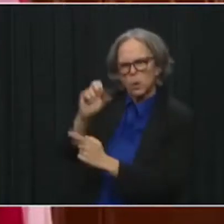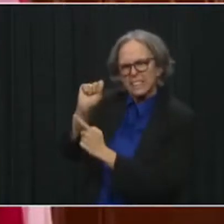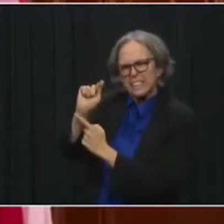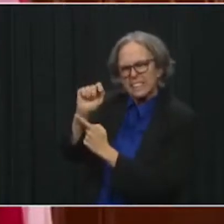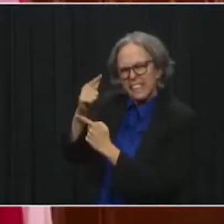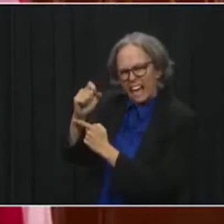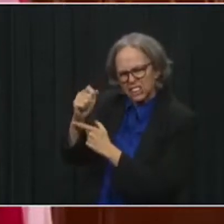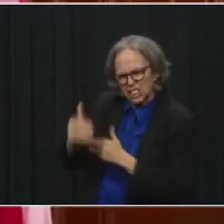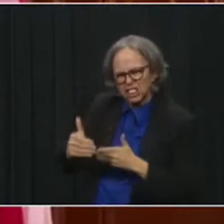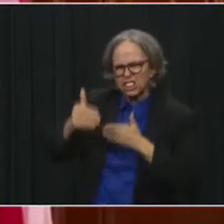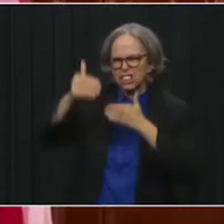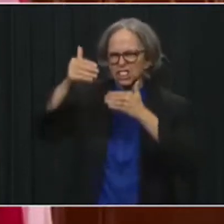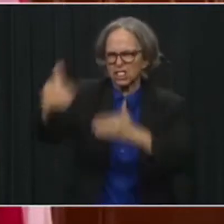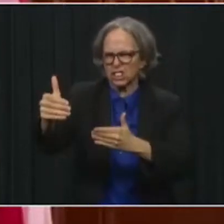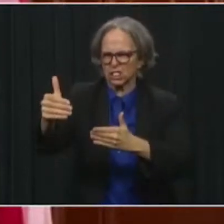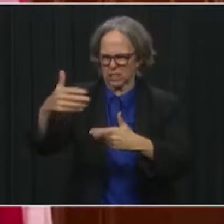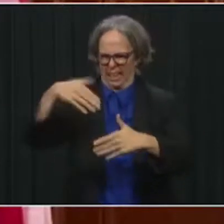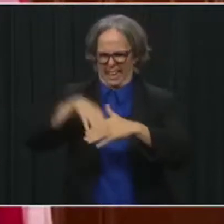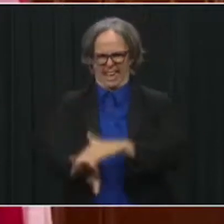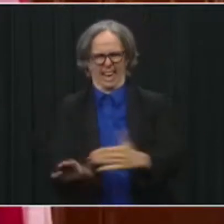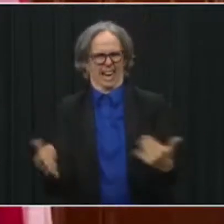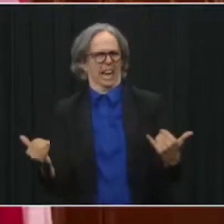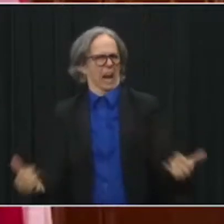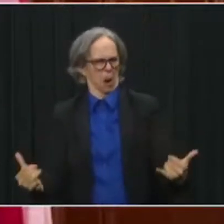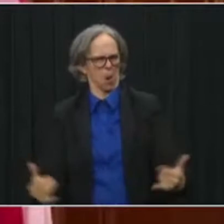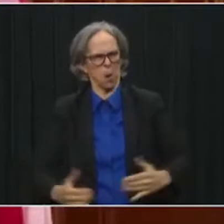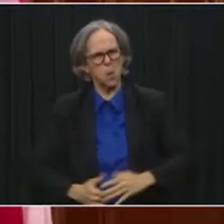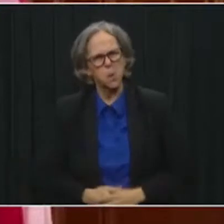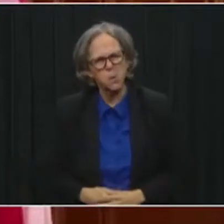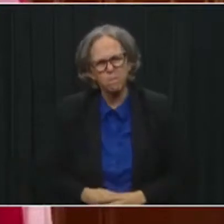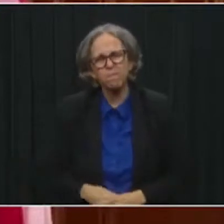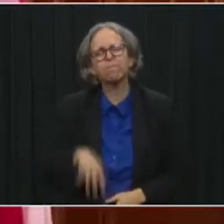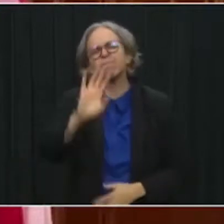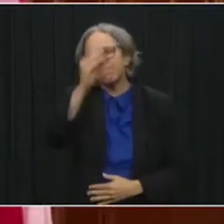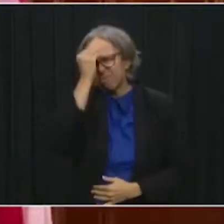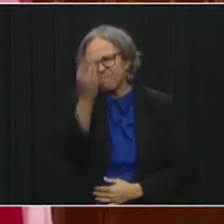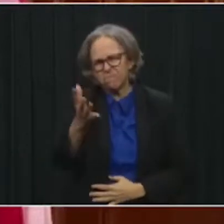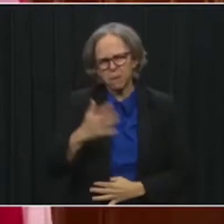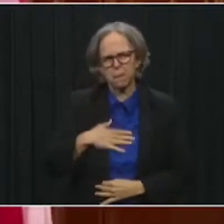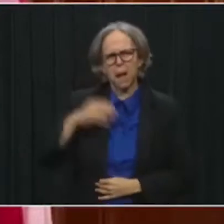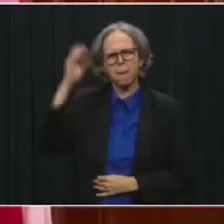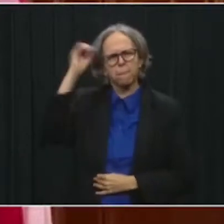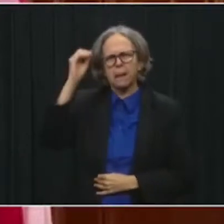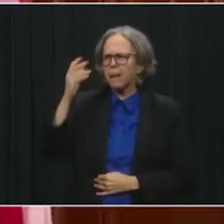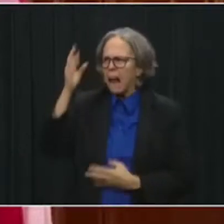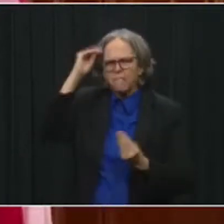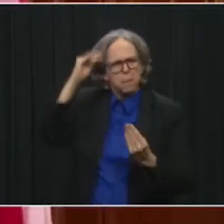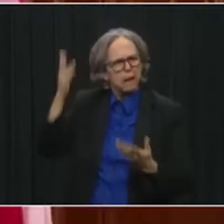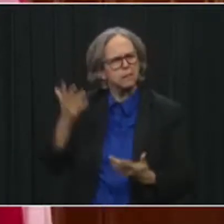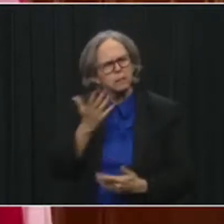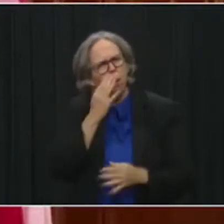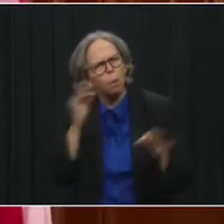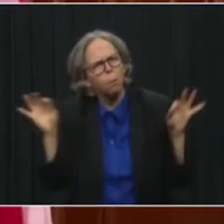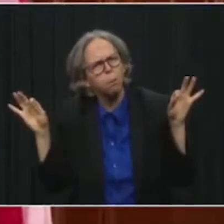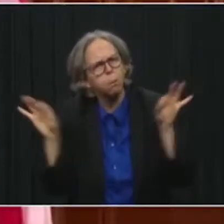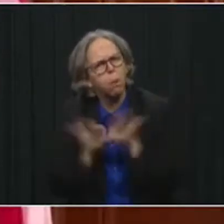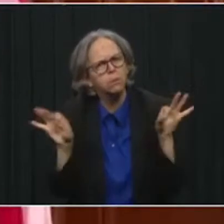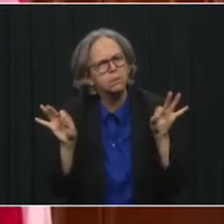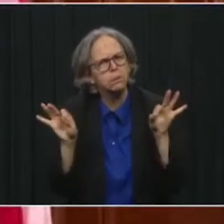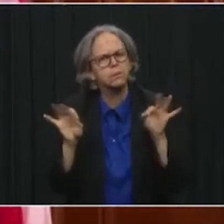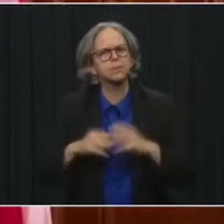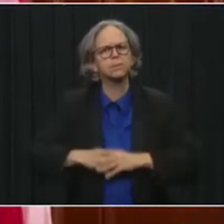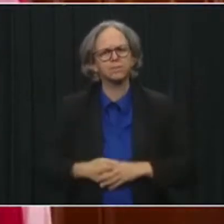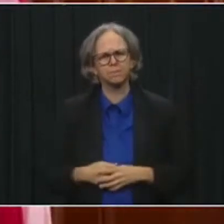good information is always important. And good information is even more